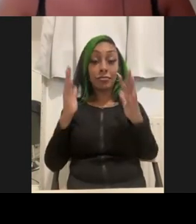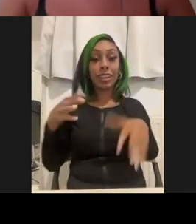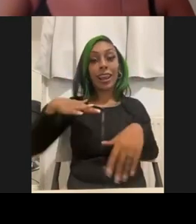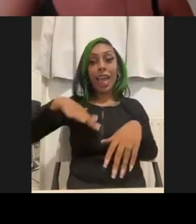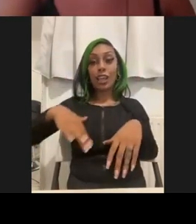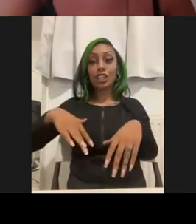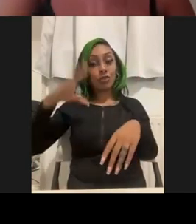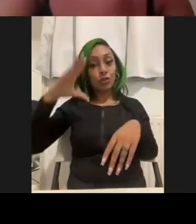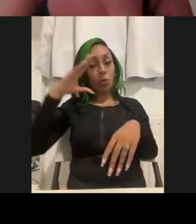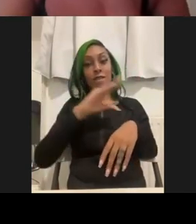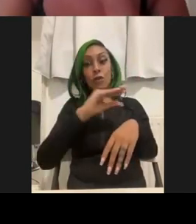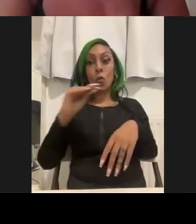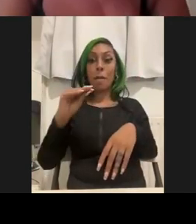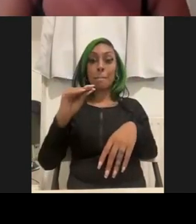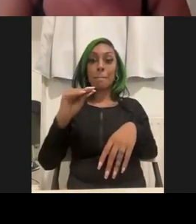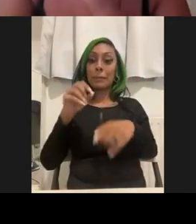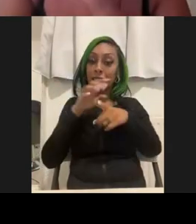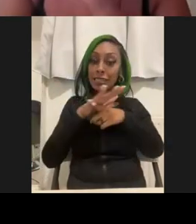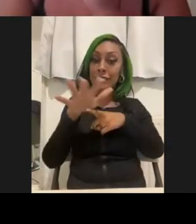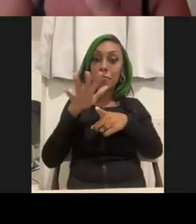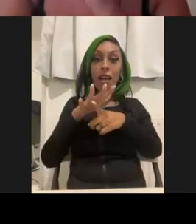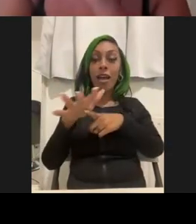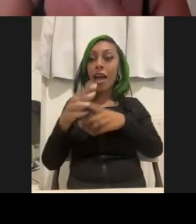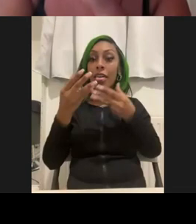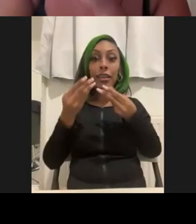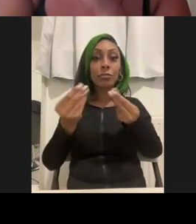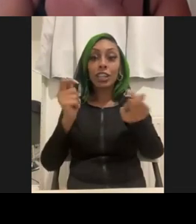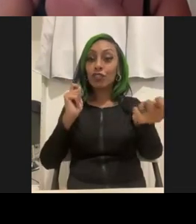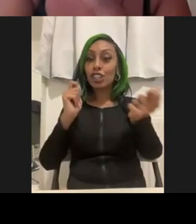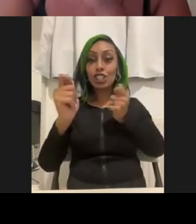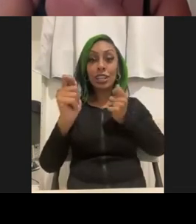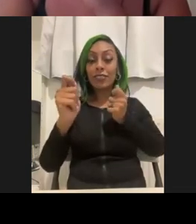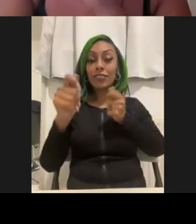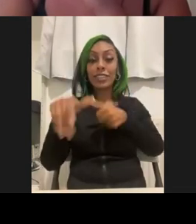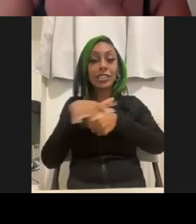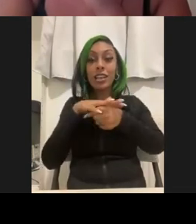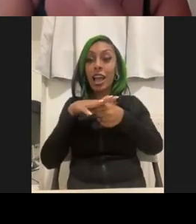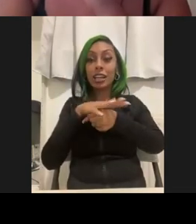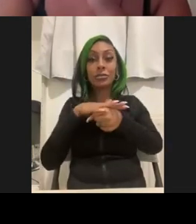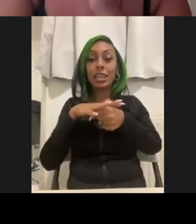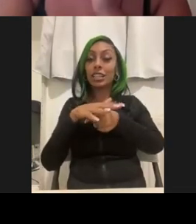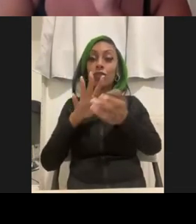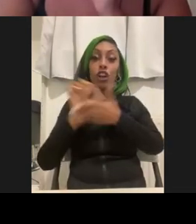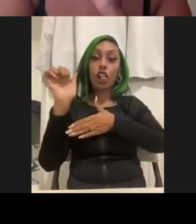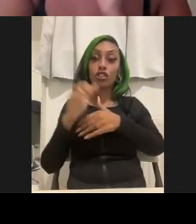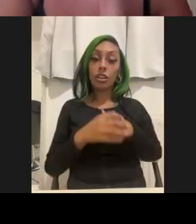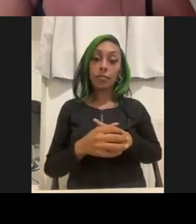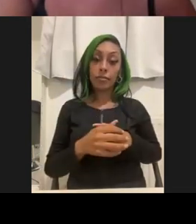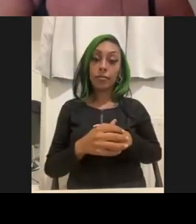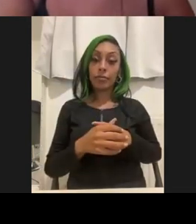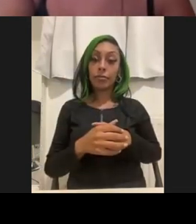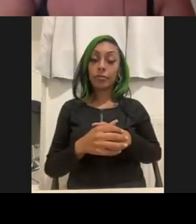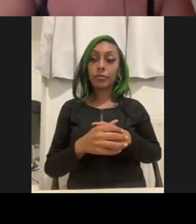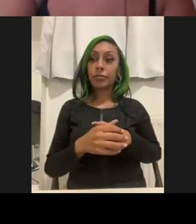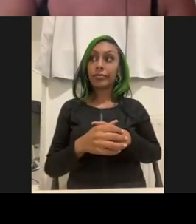inform and inspire the material shift in circumstances and cultures. The need to navigate